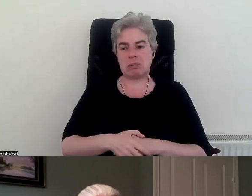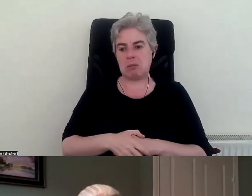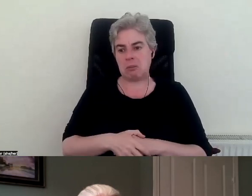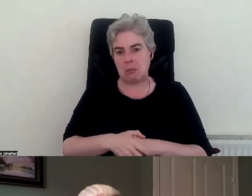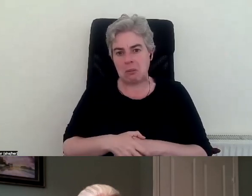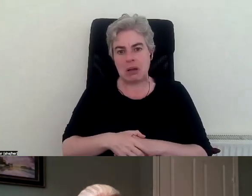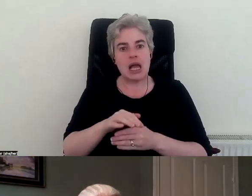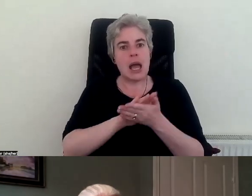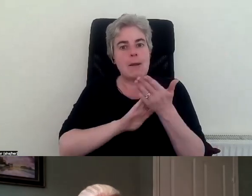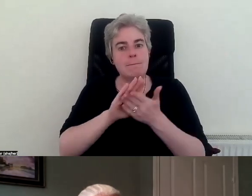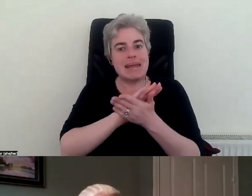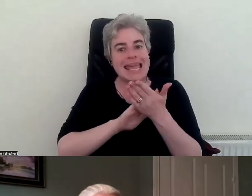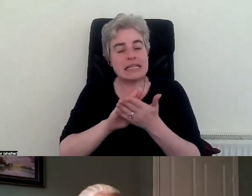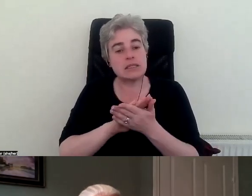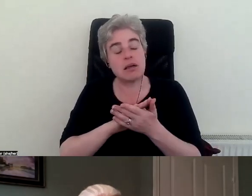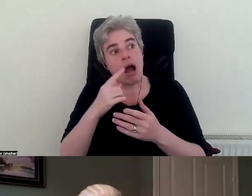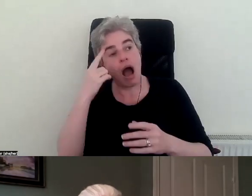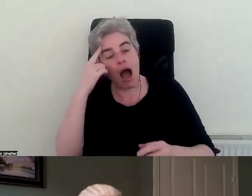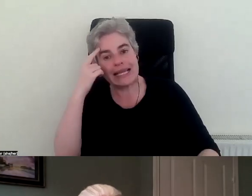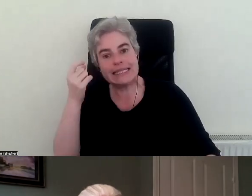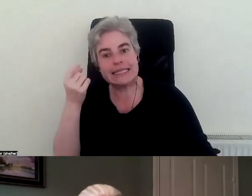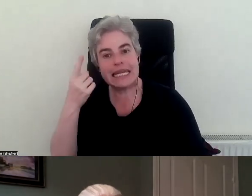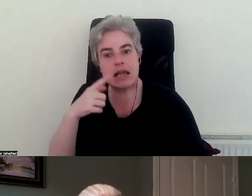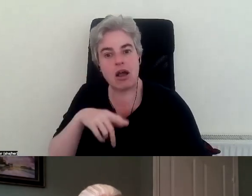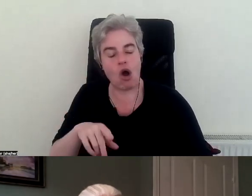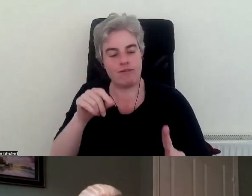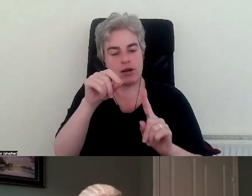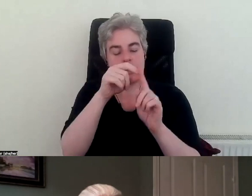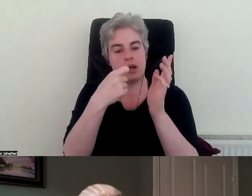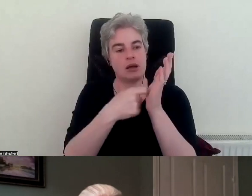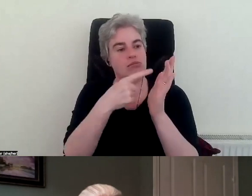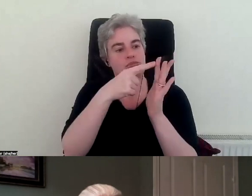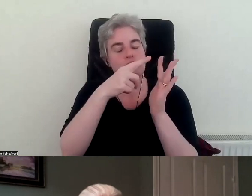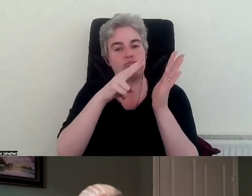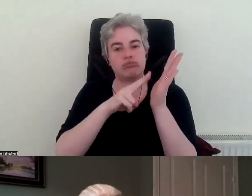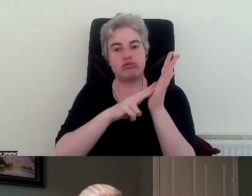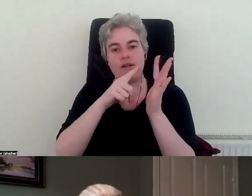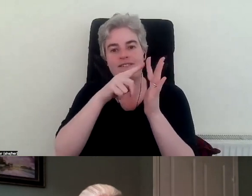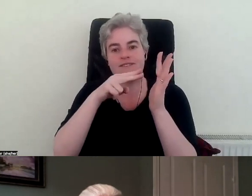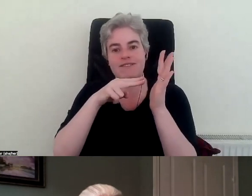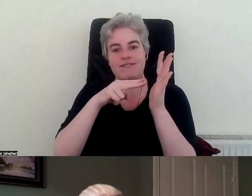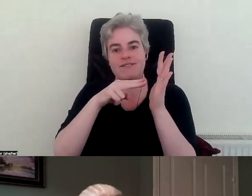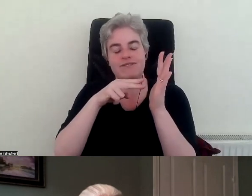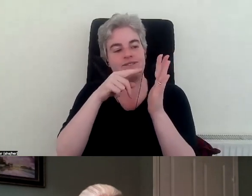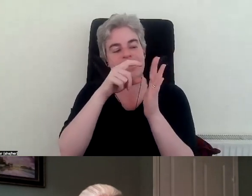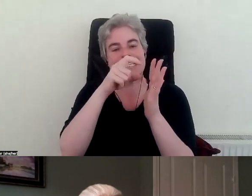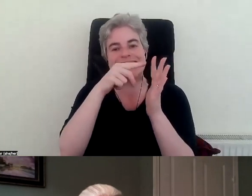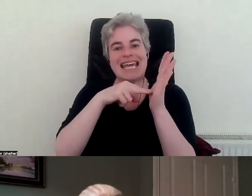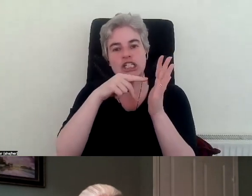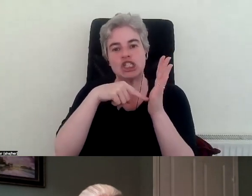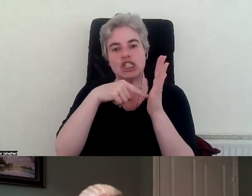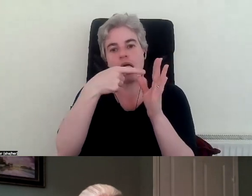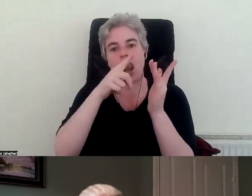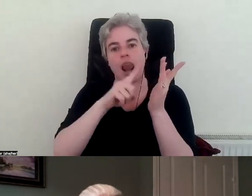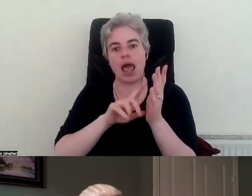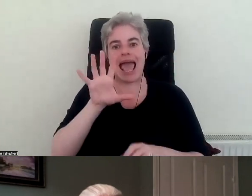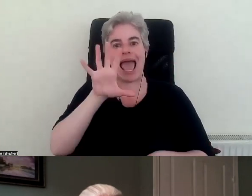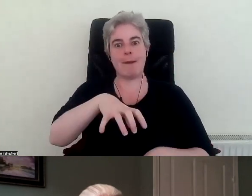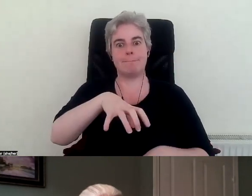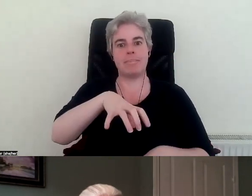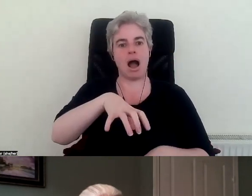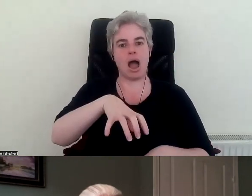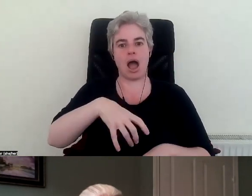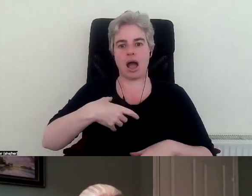That means that the idea of the providential empire was still retained in